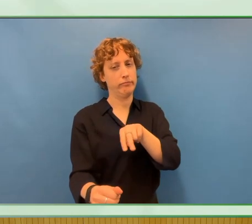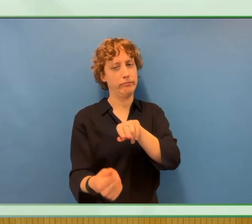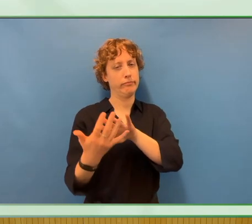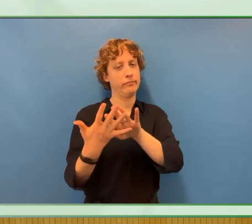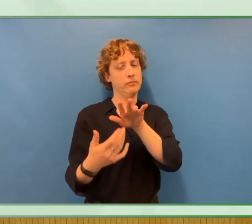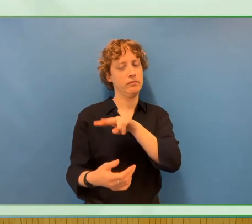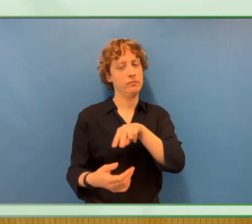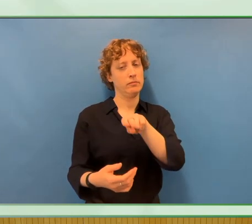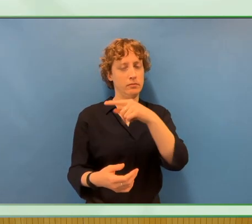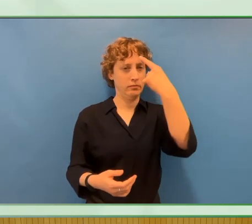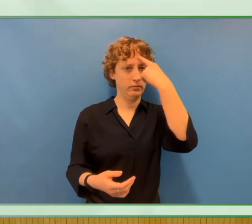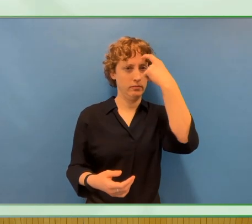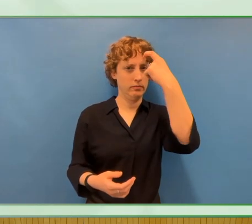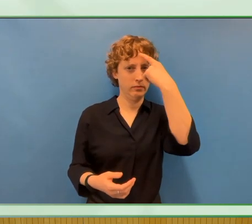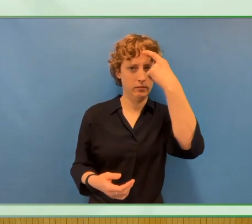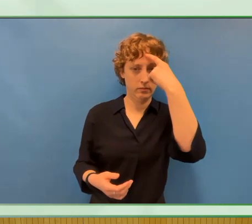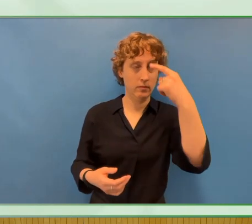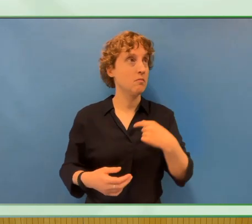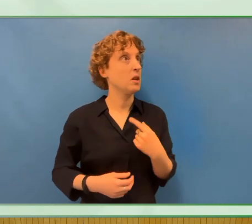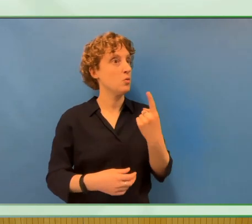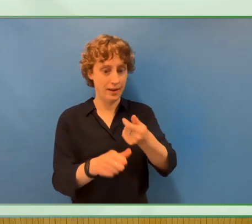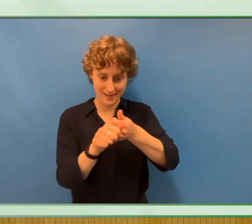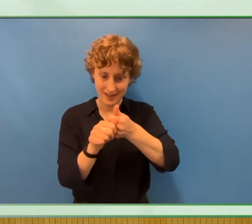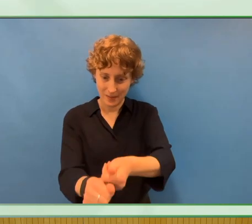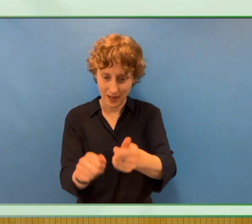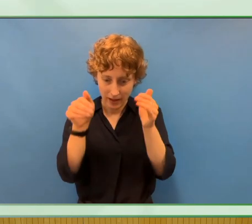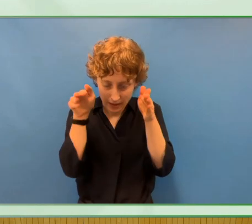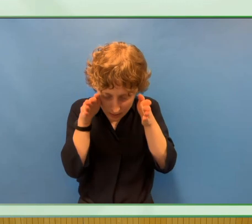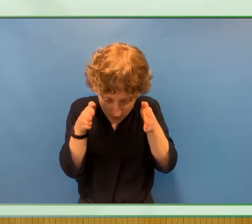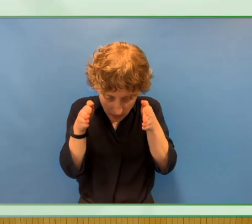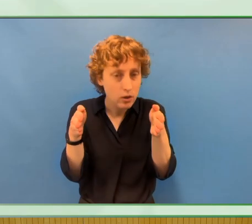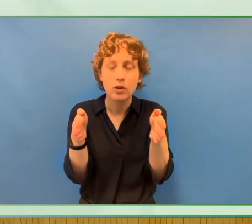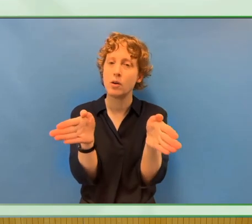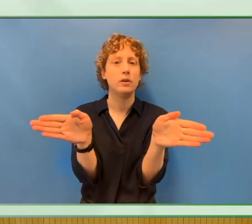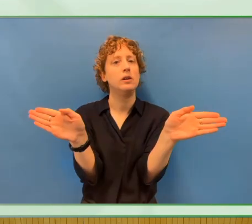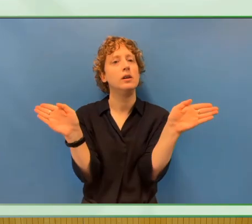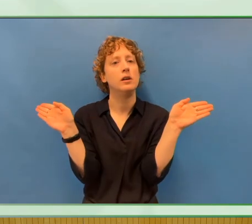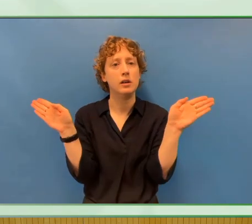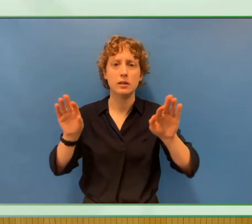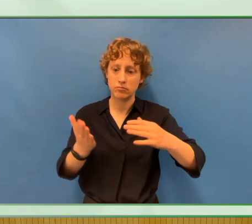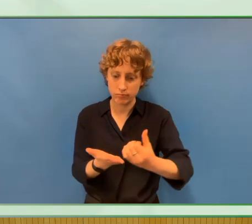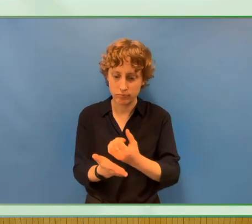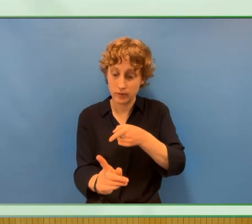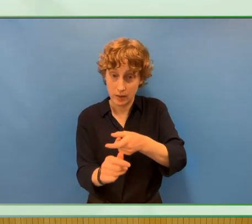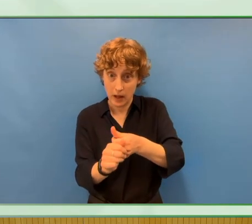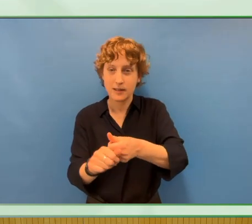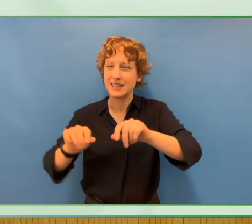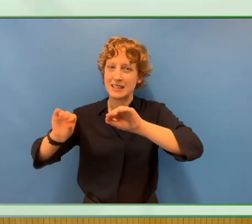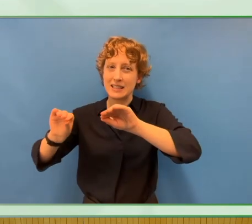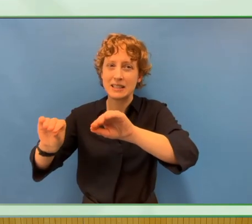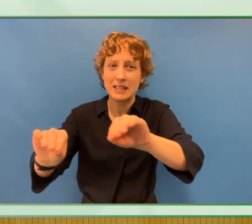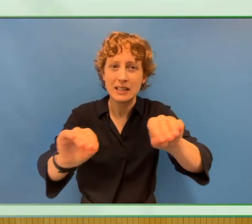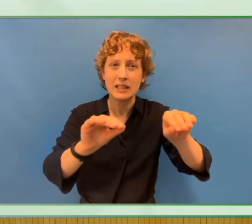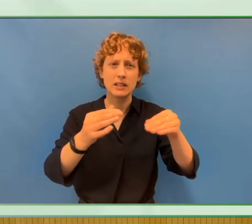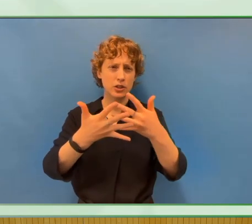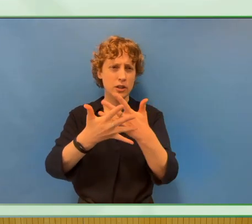all you do is compliance. What you want to do is take the compliance and teach your culture, your environment, the nouns and the verbs of how to do